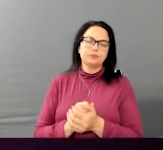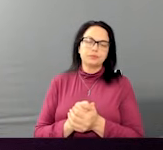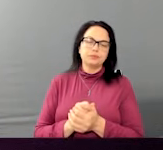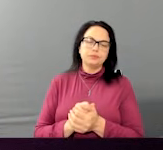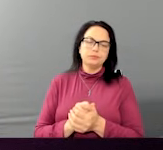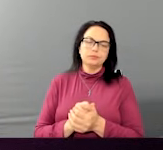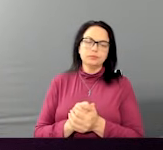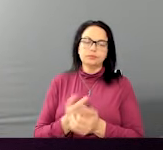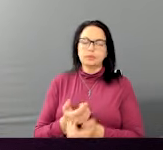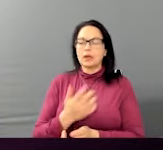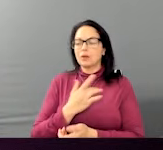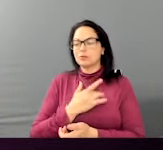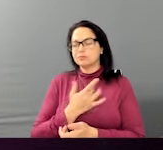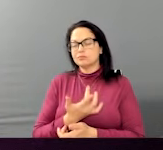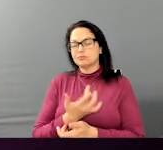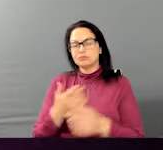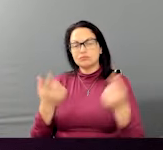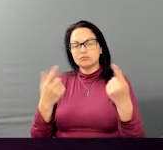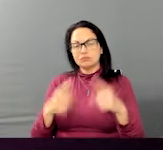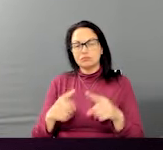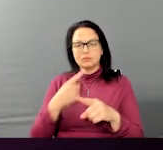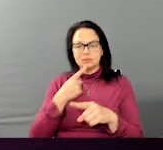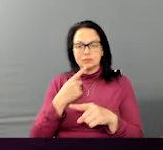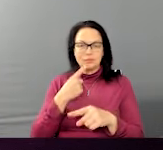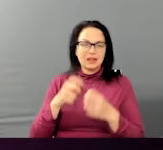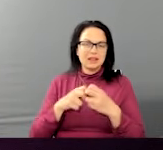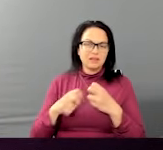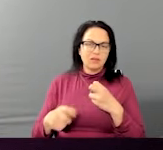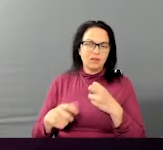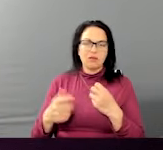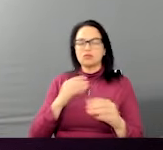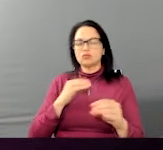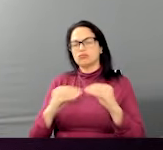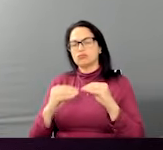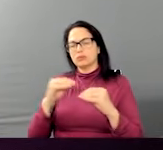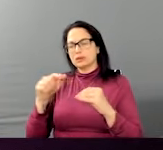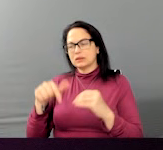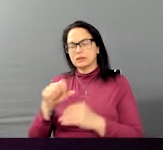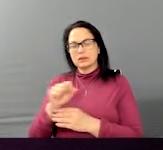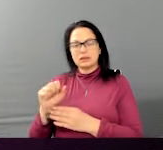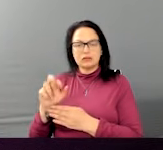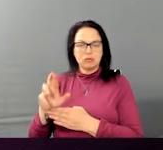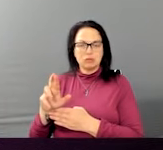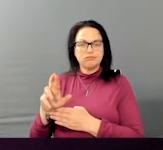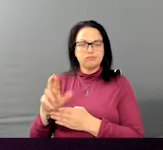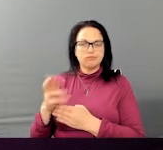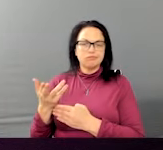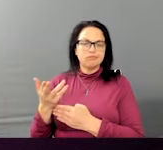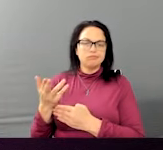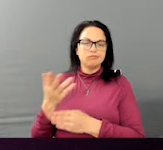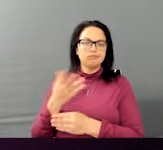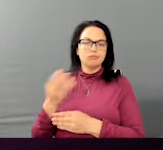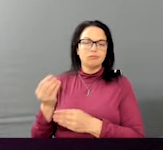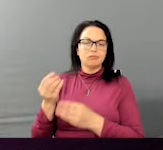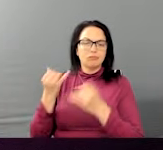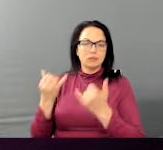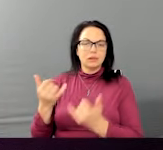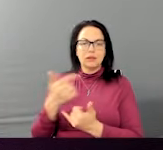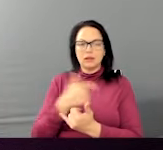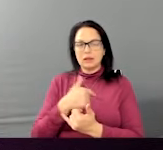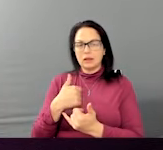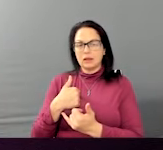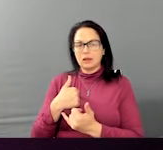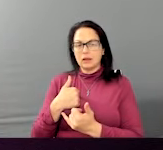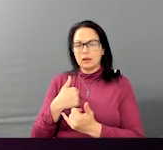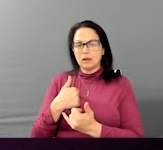happens is we say, wow, it's too hard to redo this as SSR, so I'll just put a loading state in. And now we have something, should